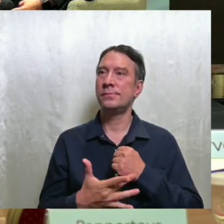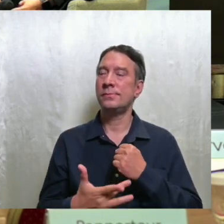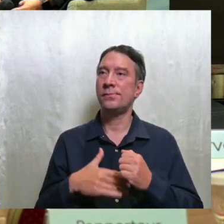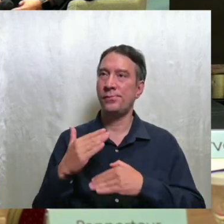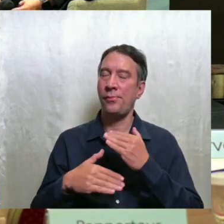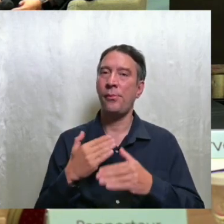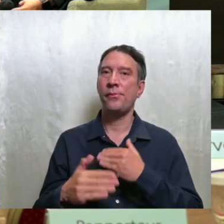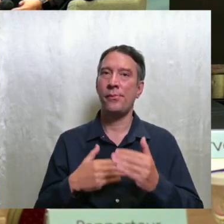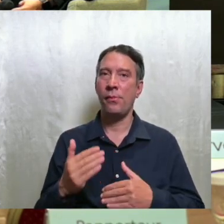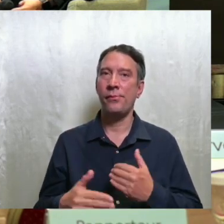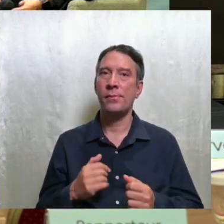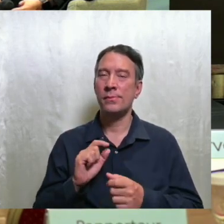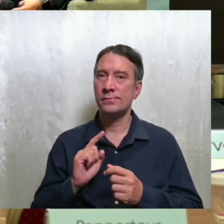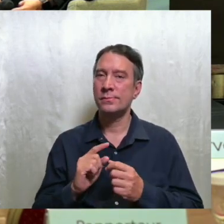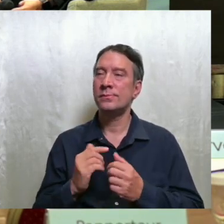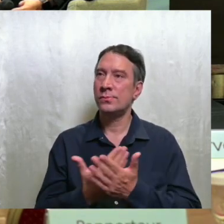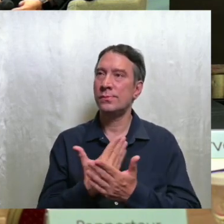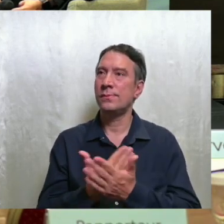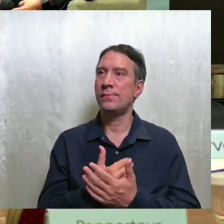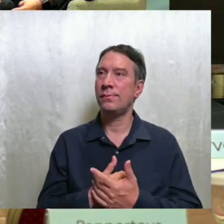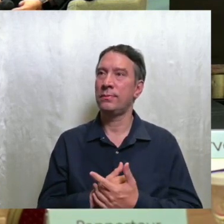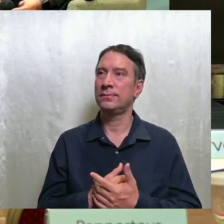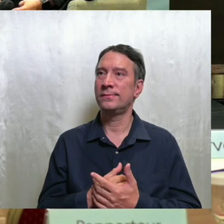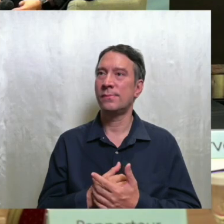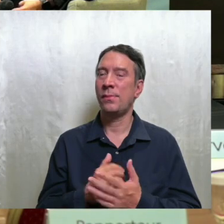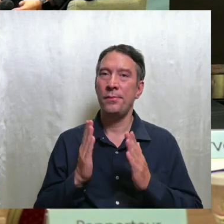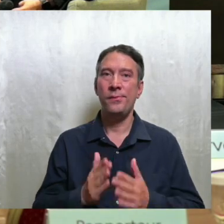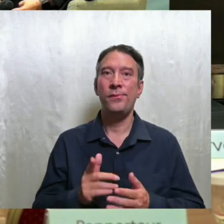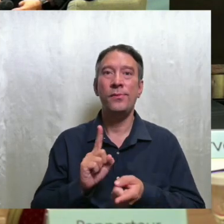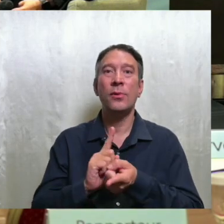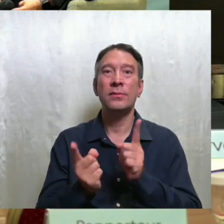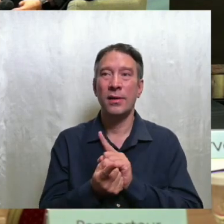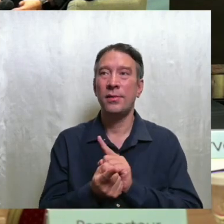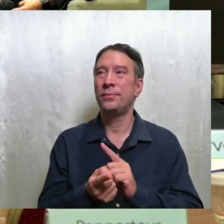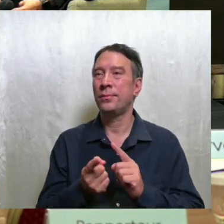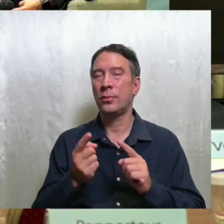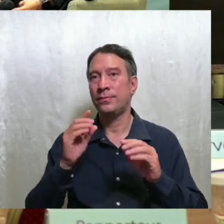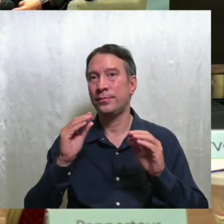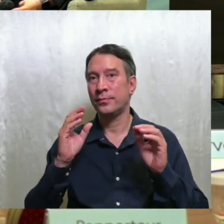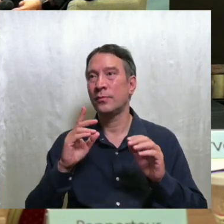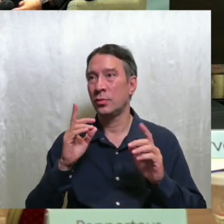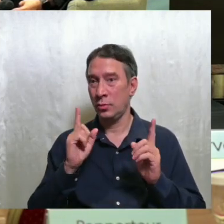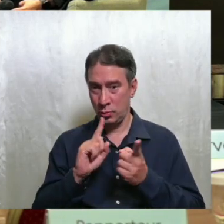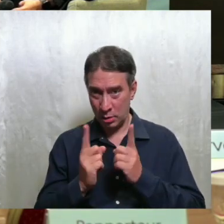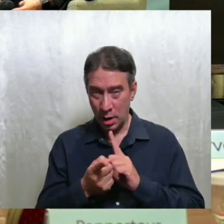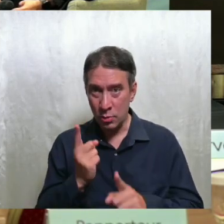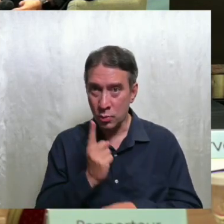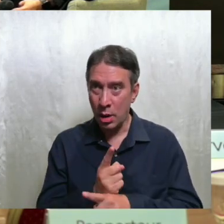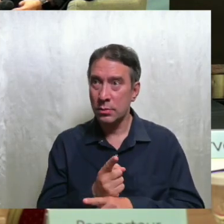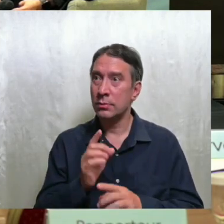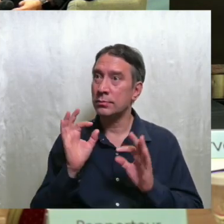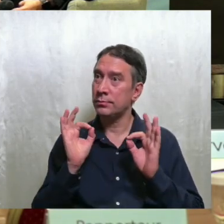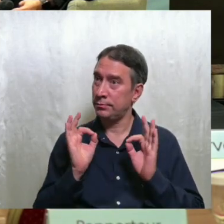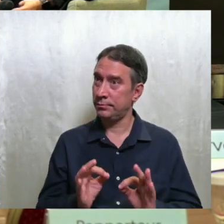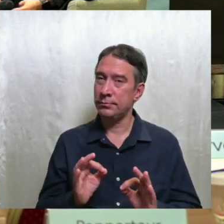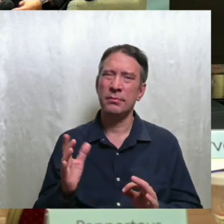not really accurate, so you might end up botching a lot of the